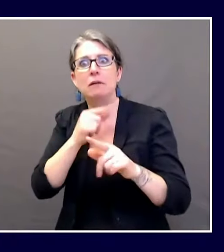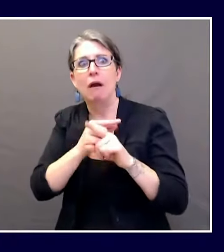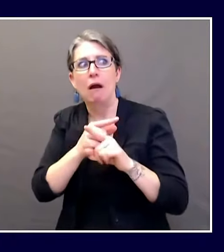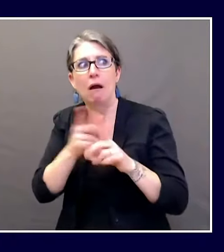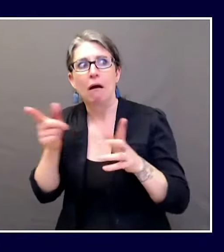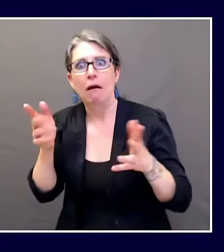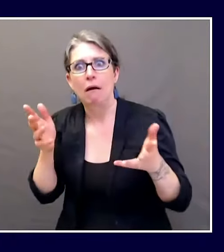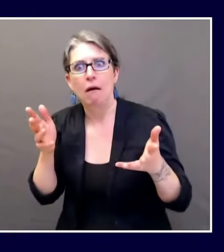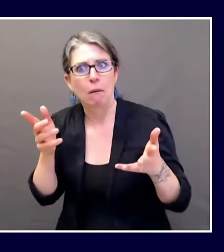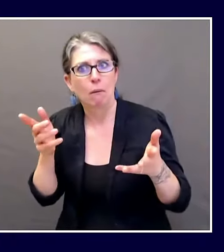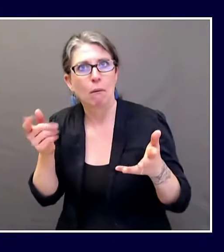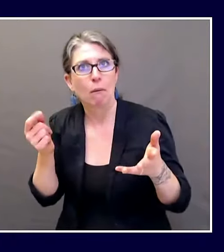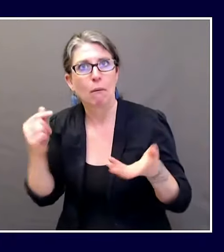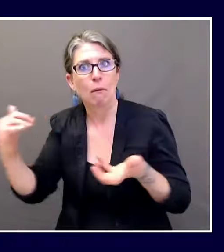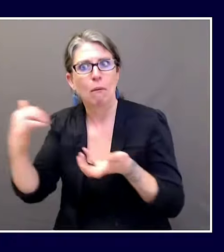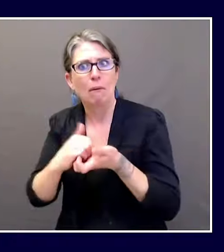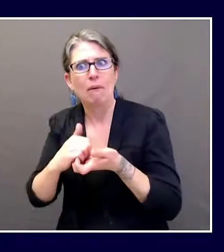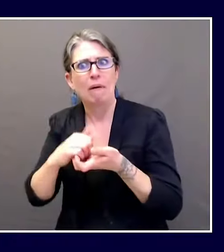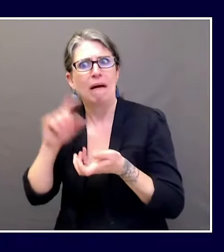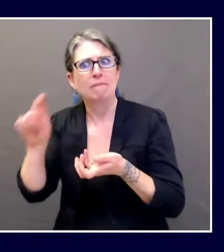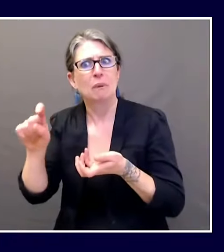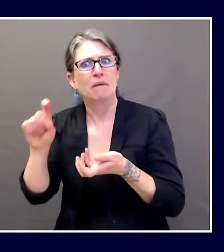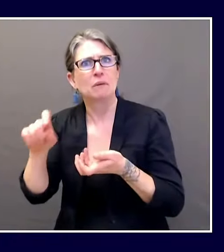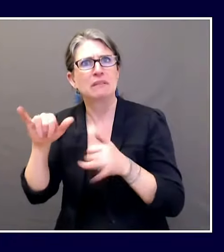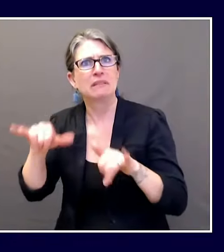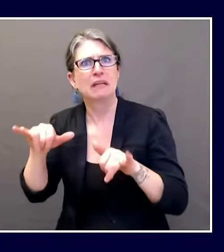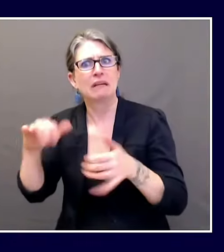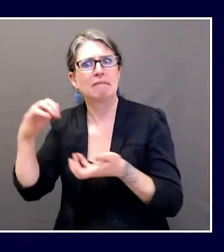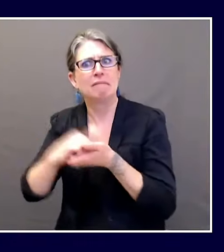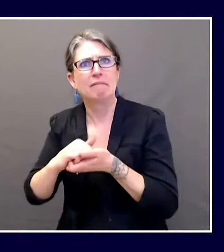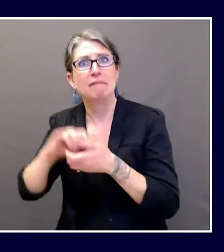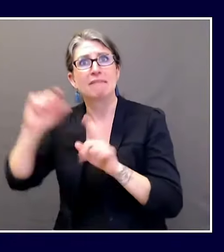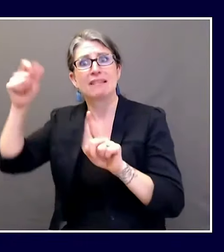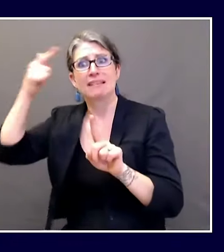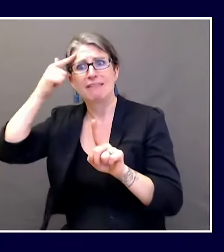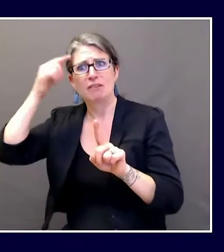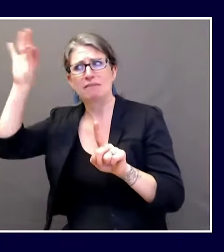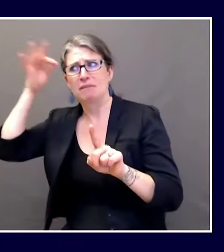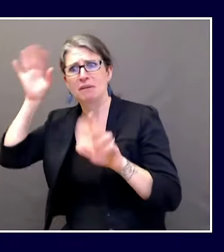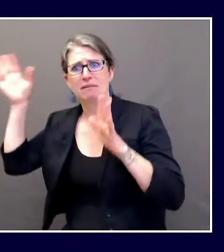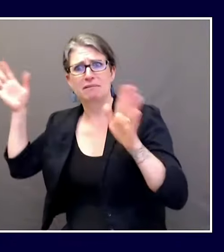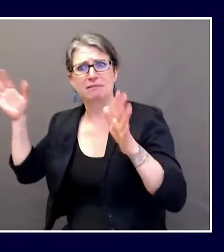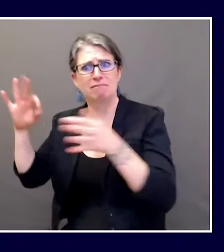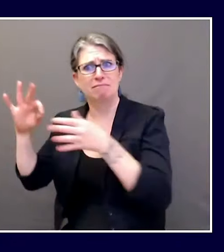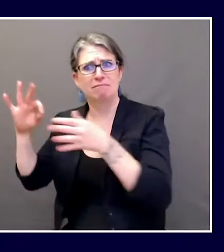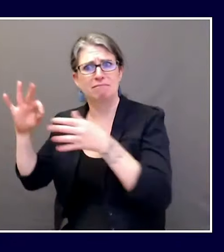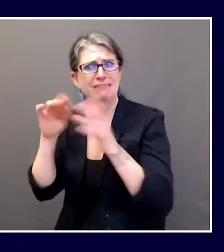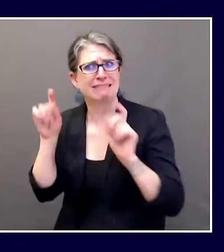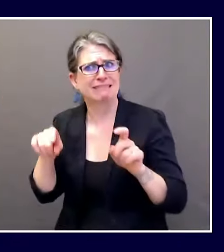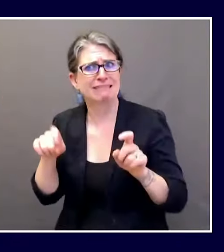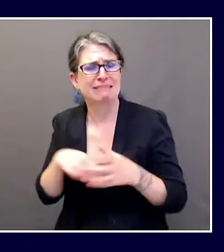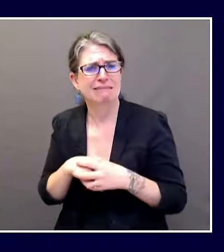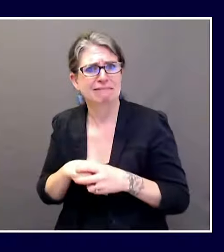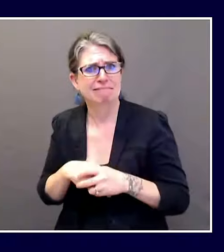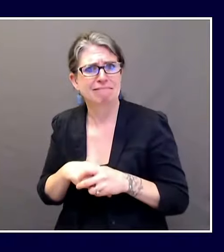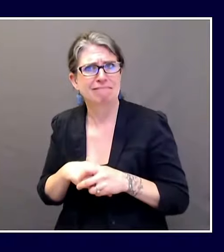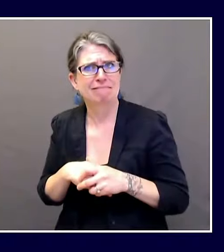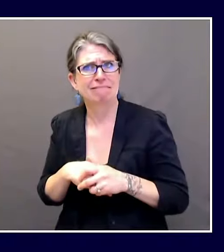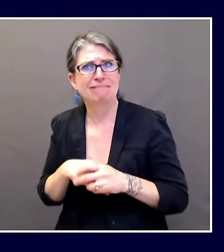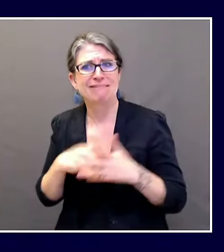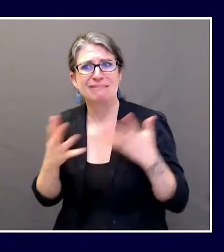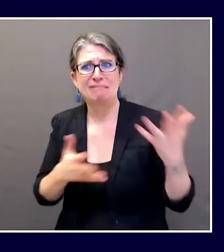would restricting these powers affect future public health crises? Well, I think it's the inverse of both of